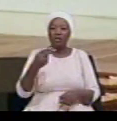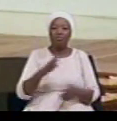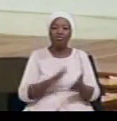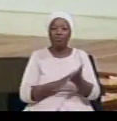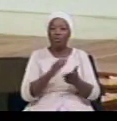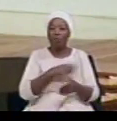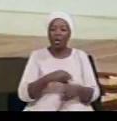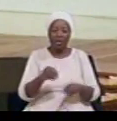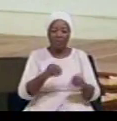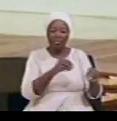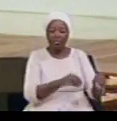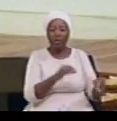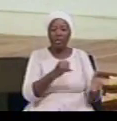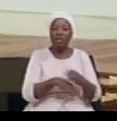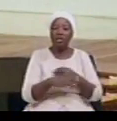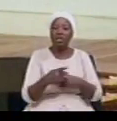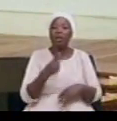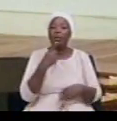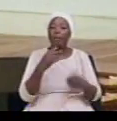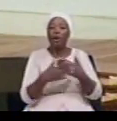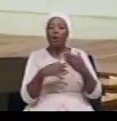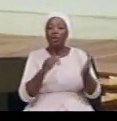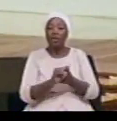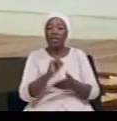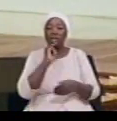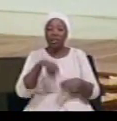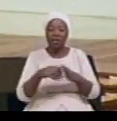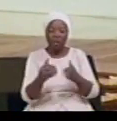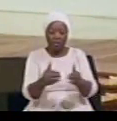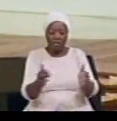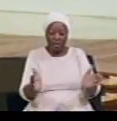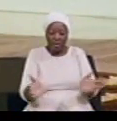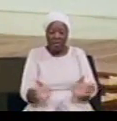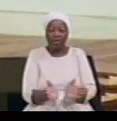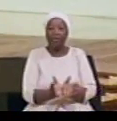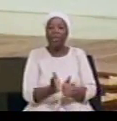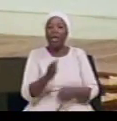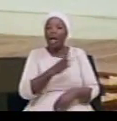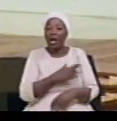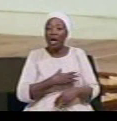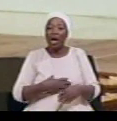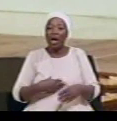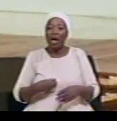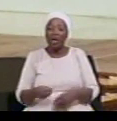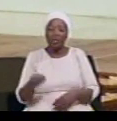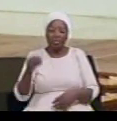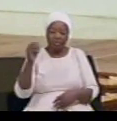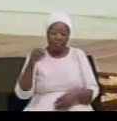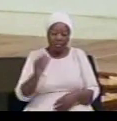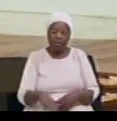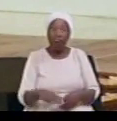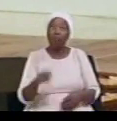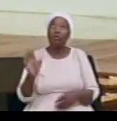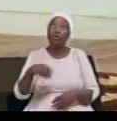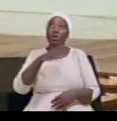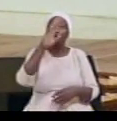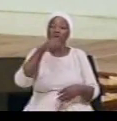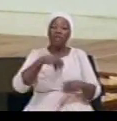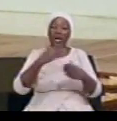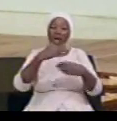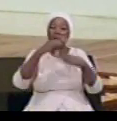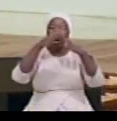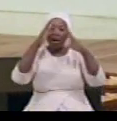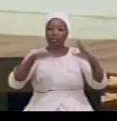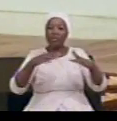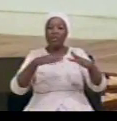the blood that is in the basin, and strike the lintel and the two